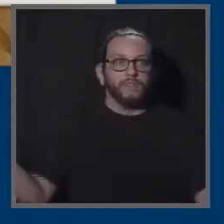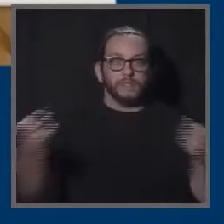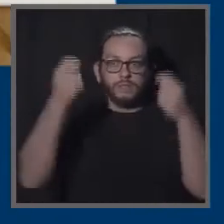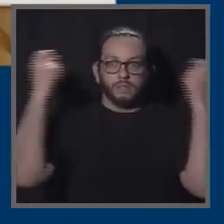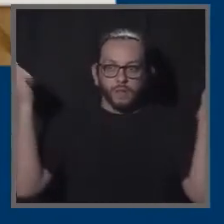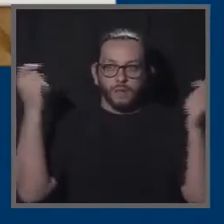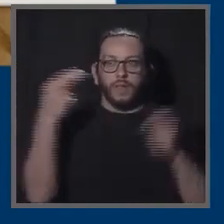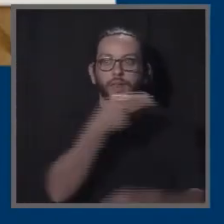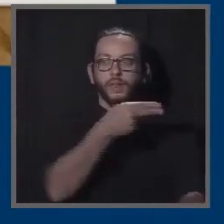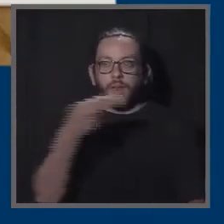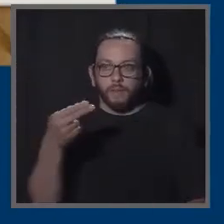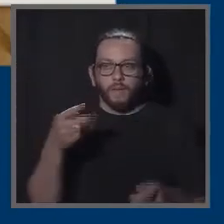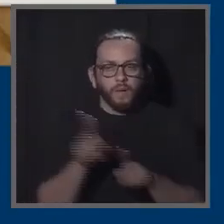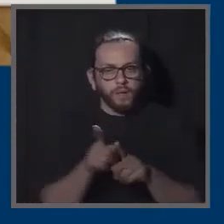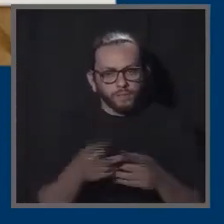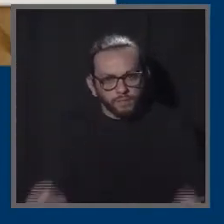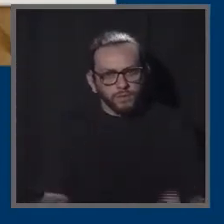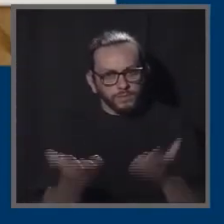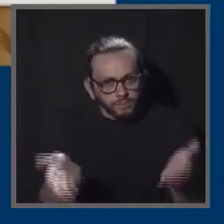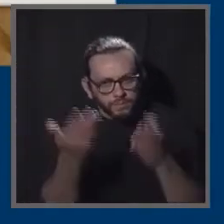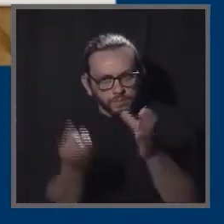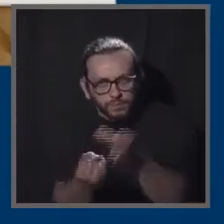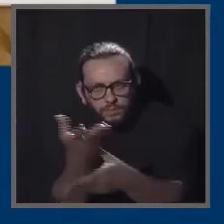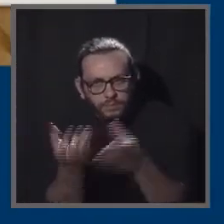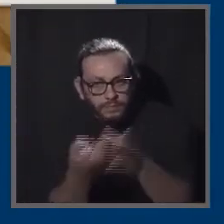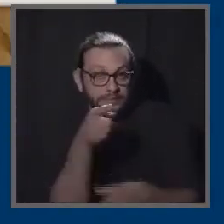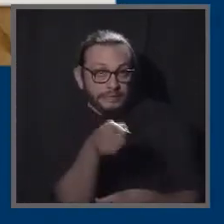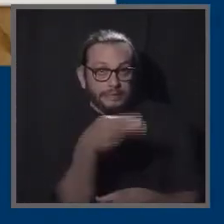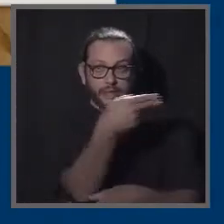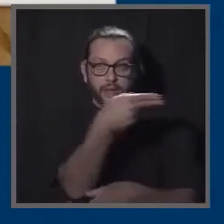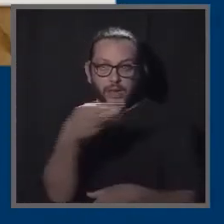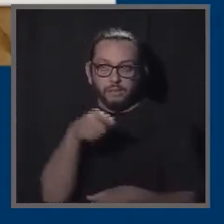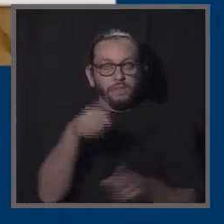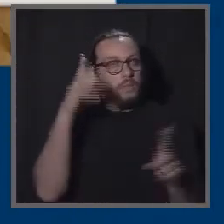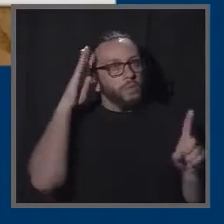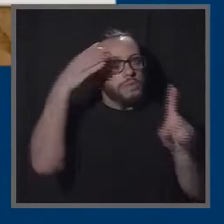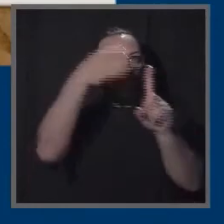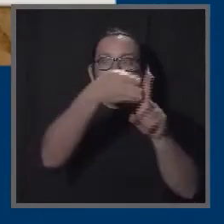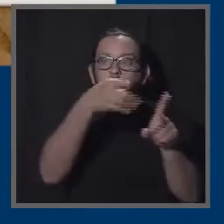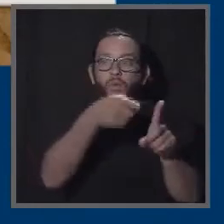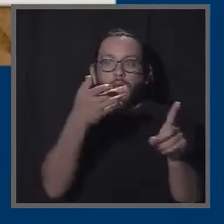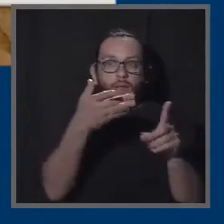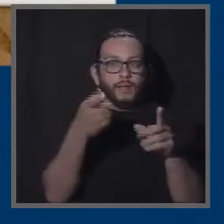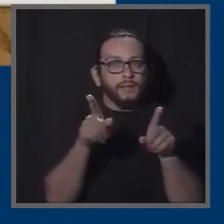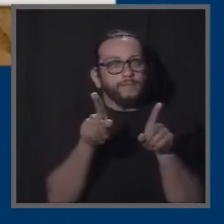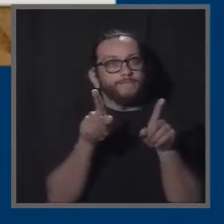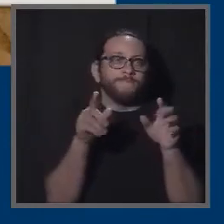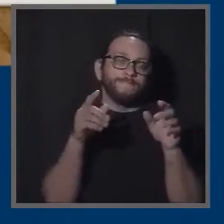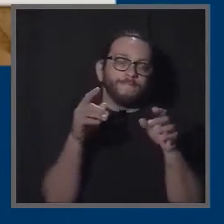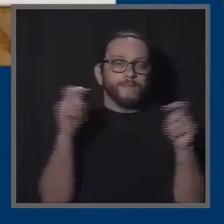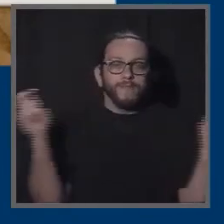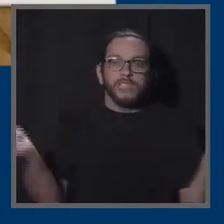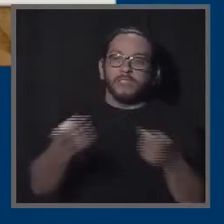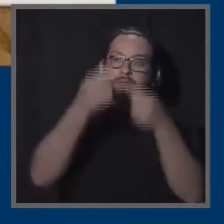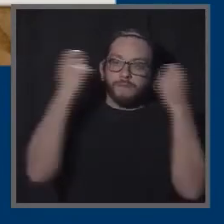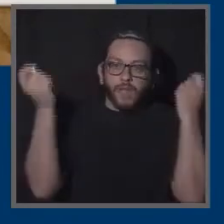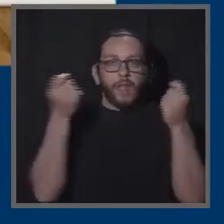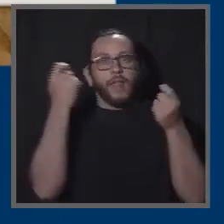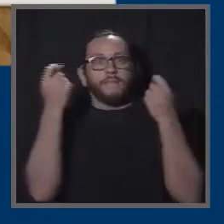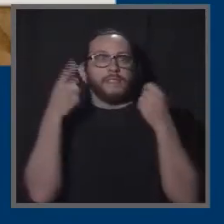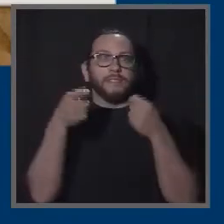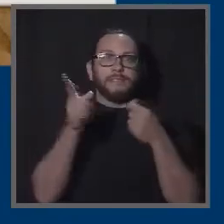Creative Campaign, to celebrate all of the forms of creativity that take place across the UK, but that don't